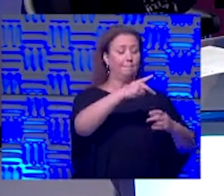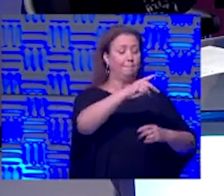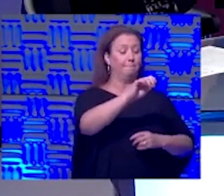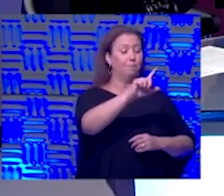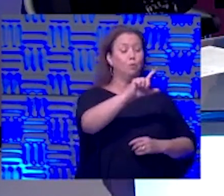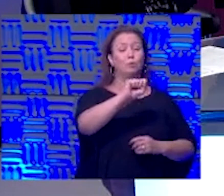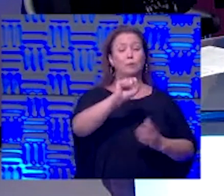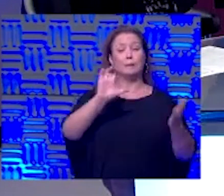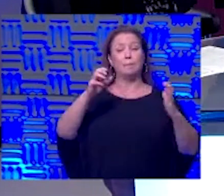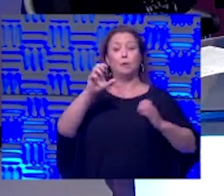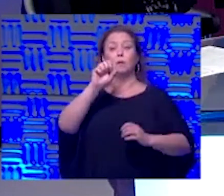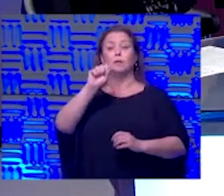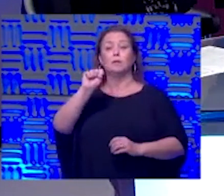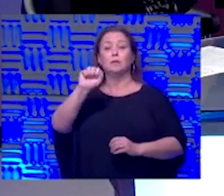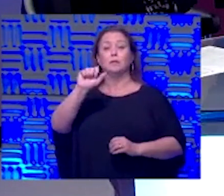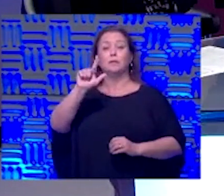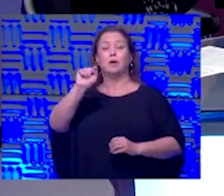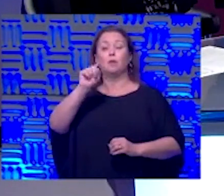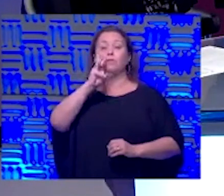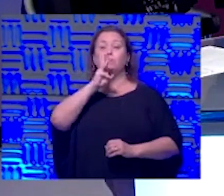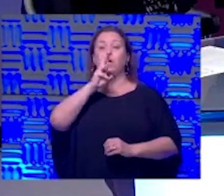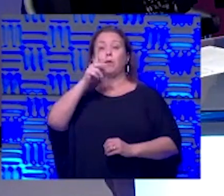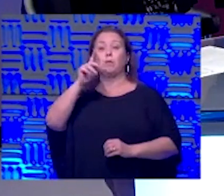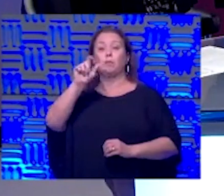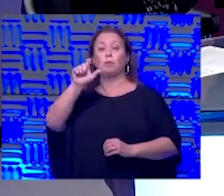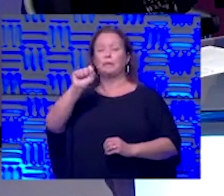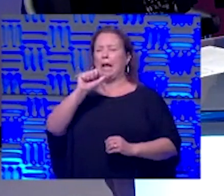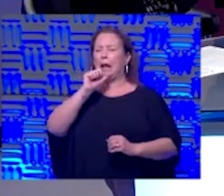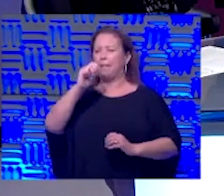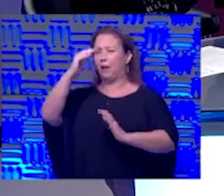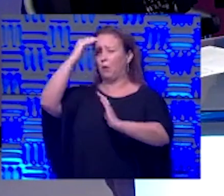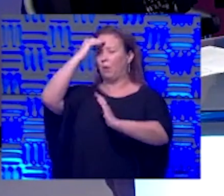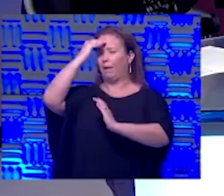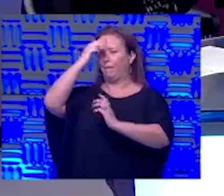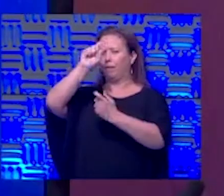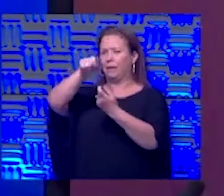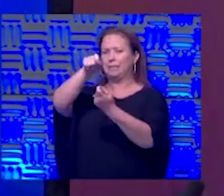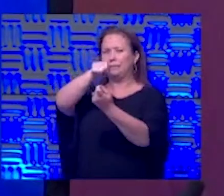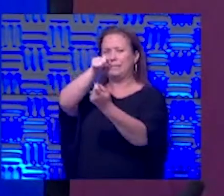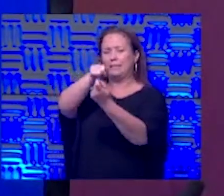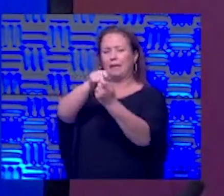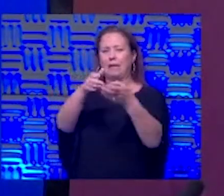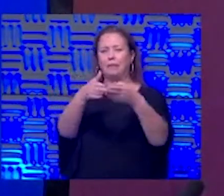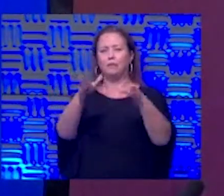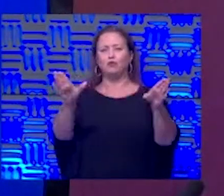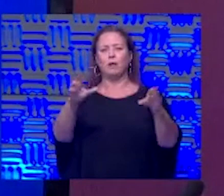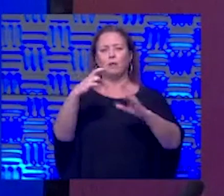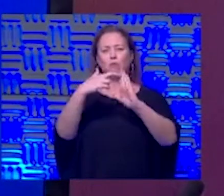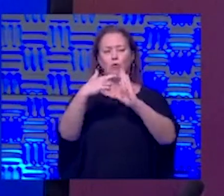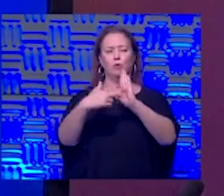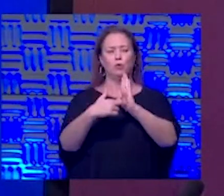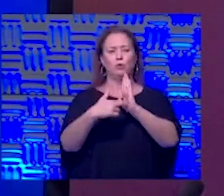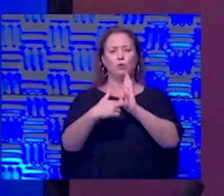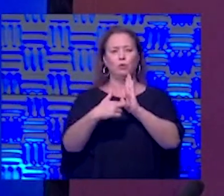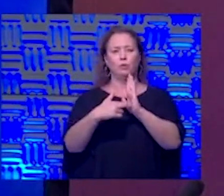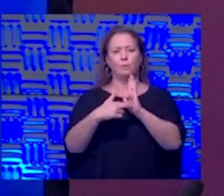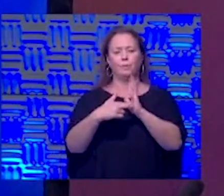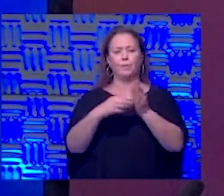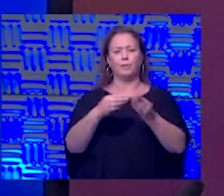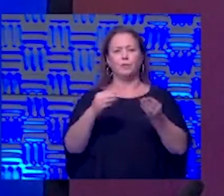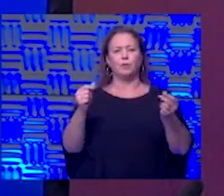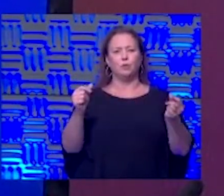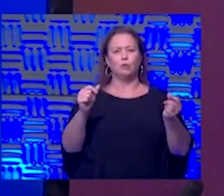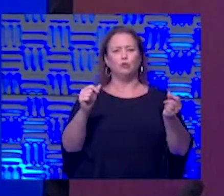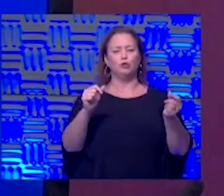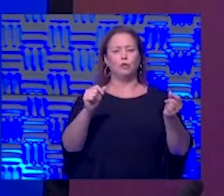Yeah. I'm not aware of anything specific on that, but again, the general rule is the solution